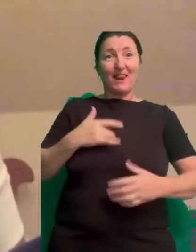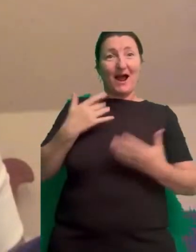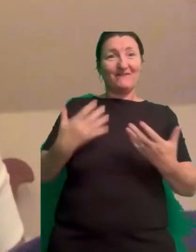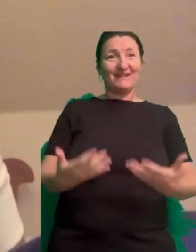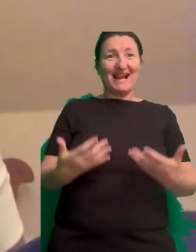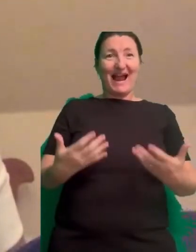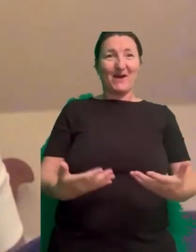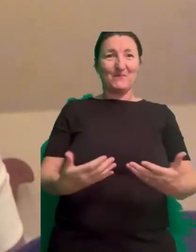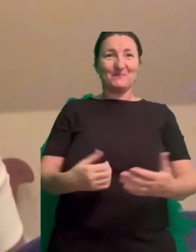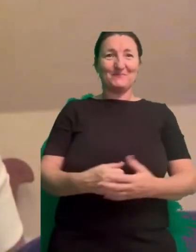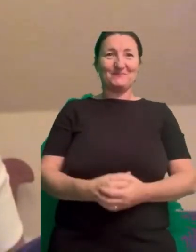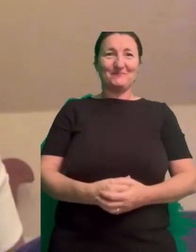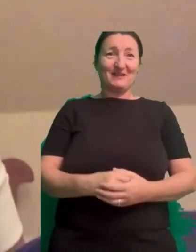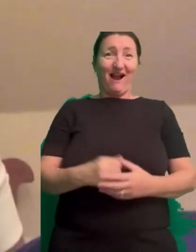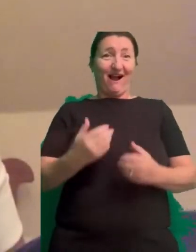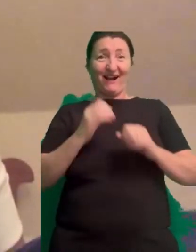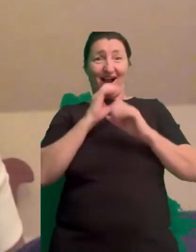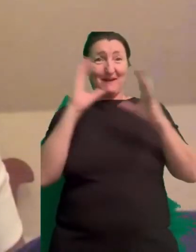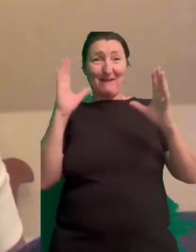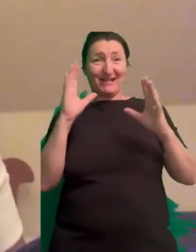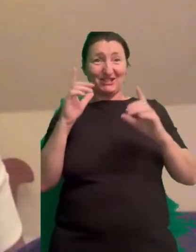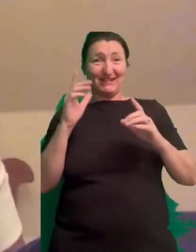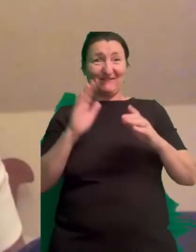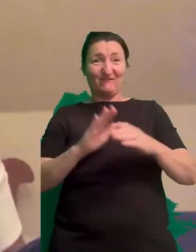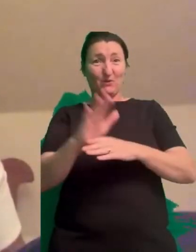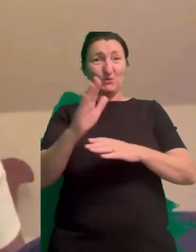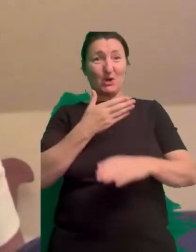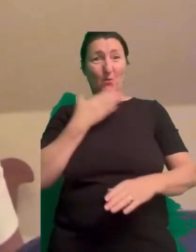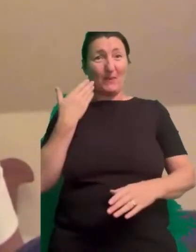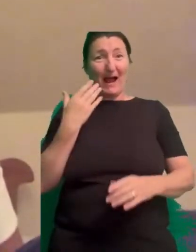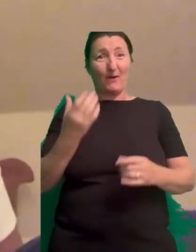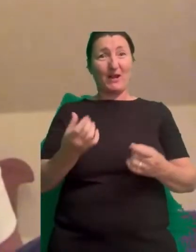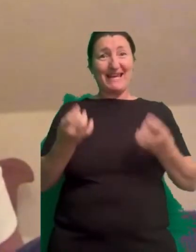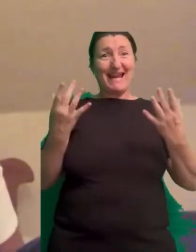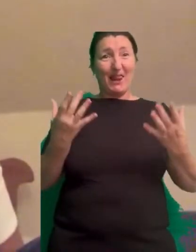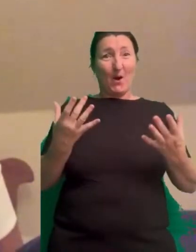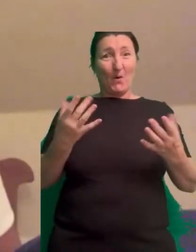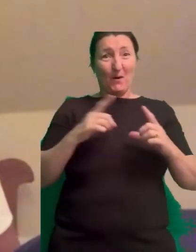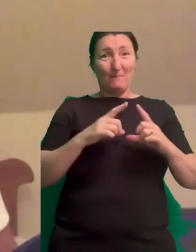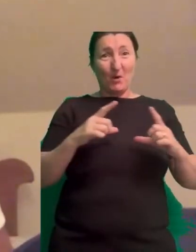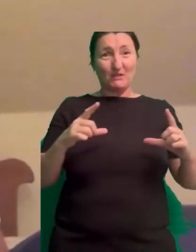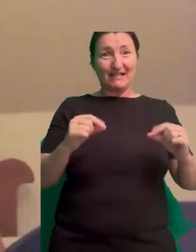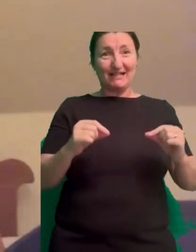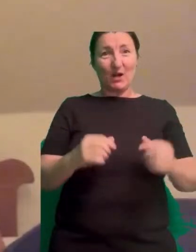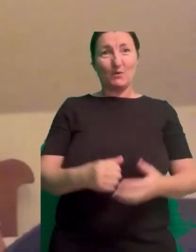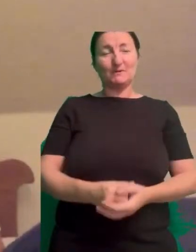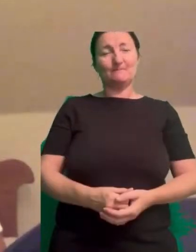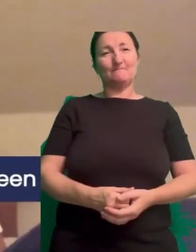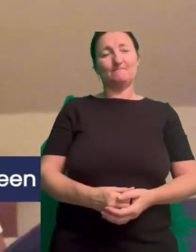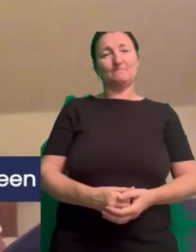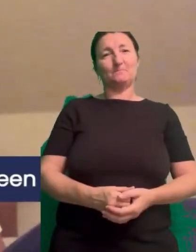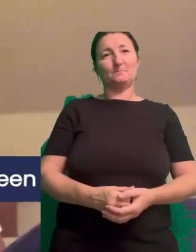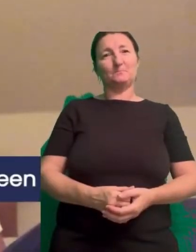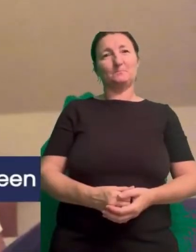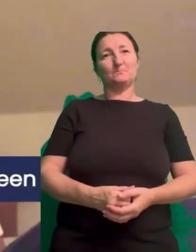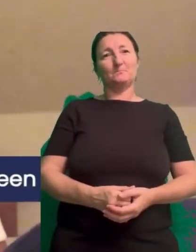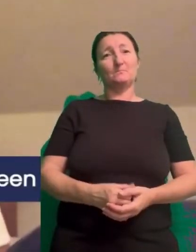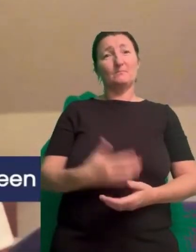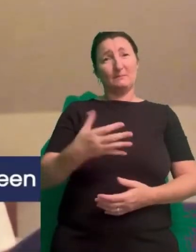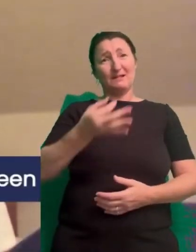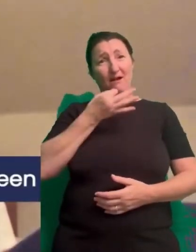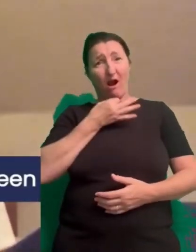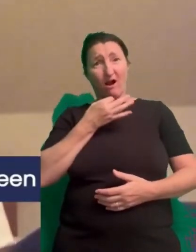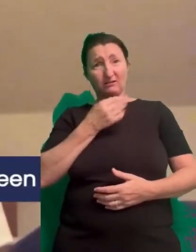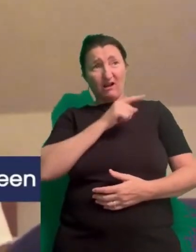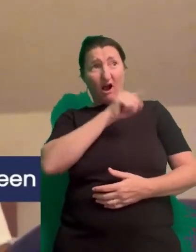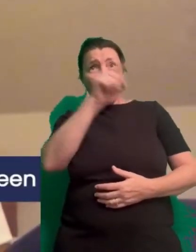question, please advise or show us whether anyone else uses or is using your solution. At the